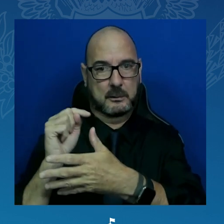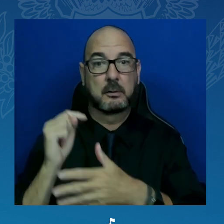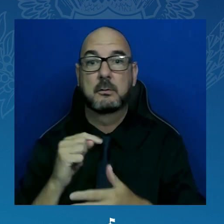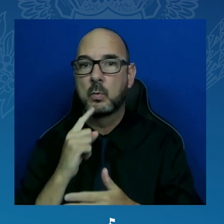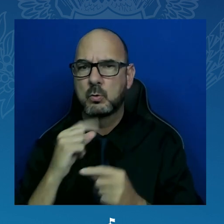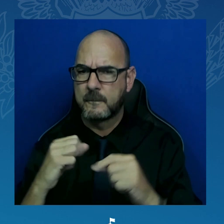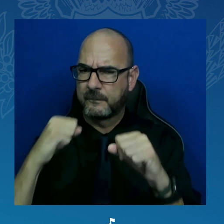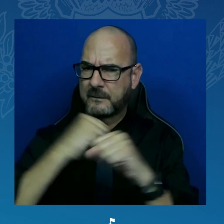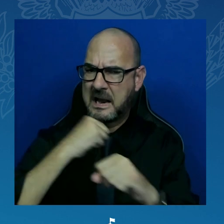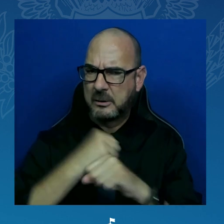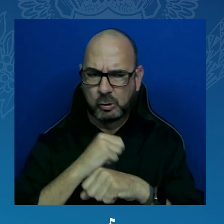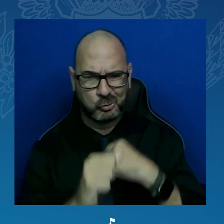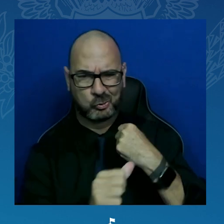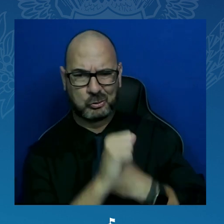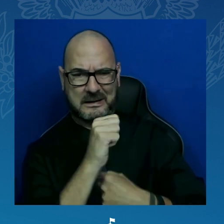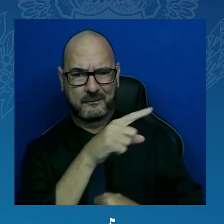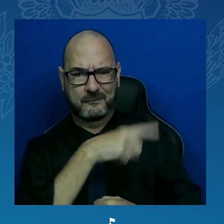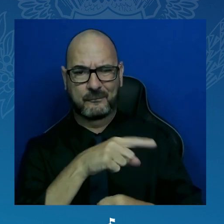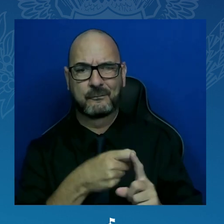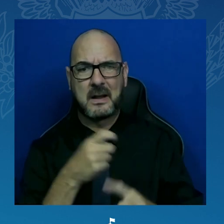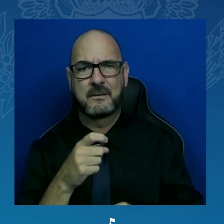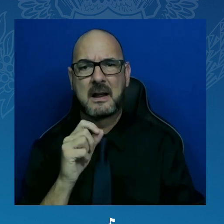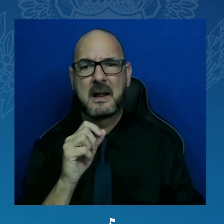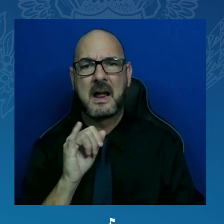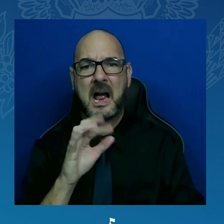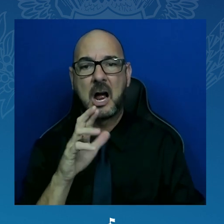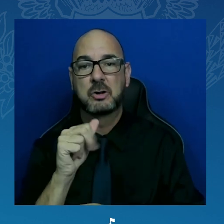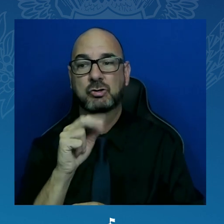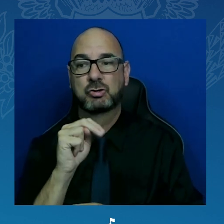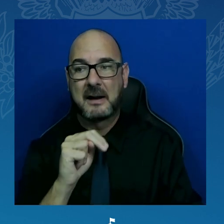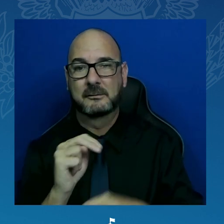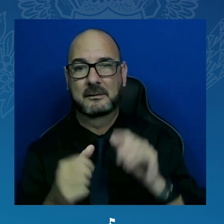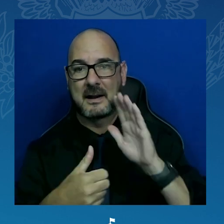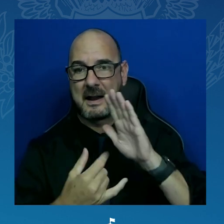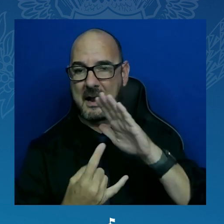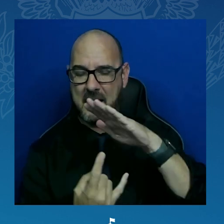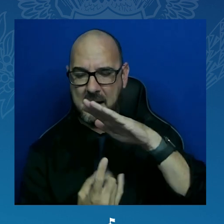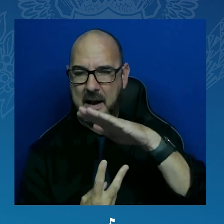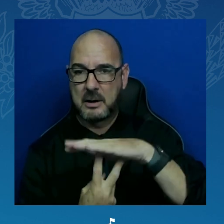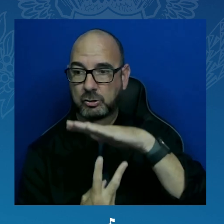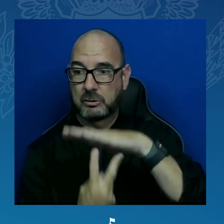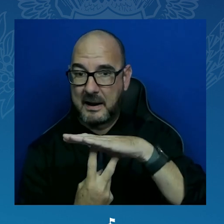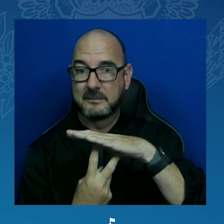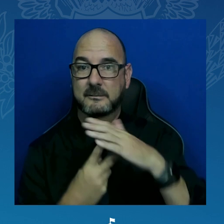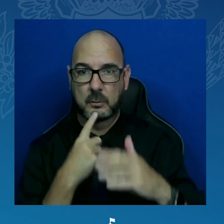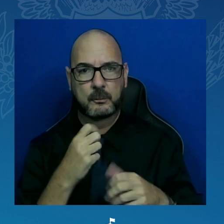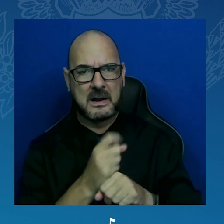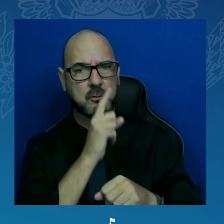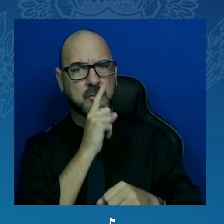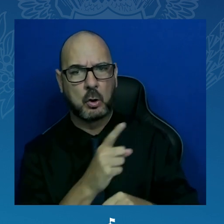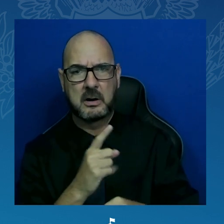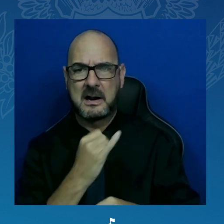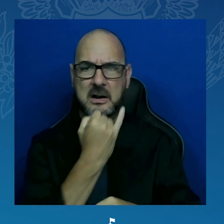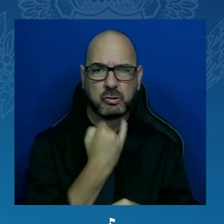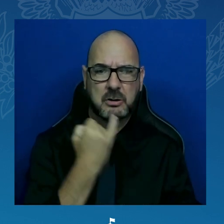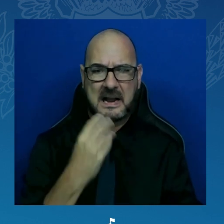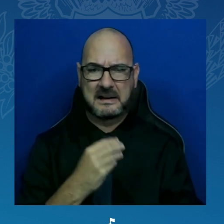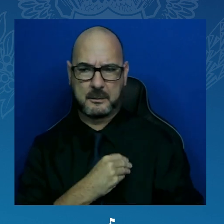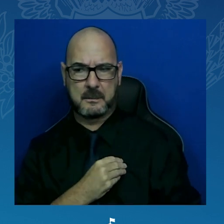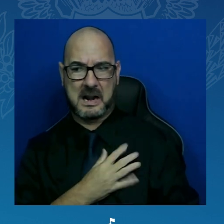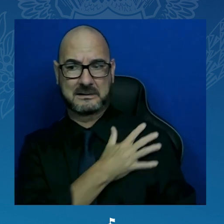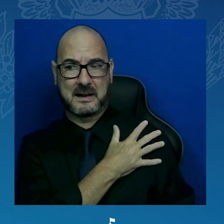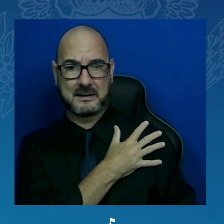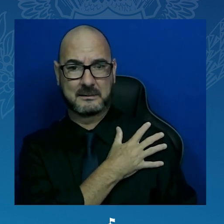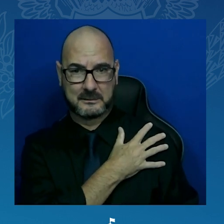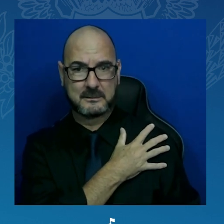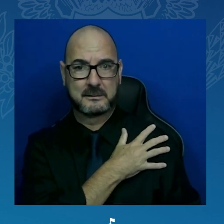by Iran. We will talk about the work we will do to ensure Israelis and Palestinians can live safely and securely and